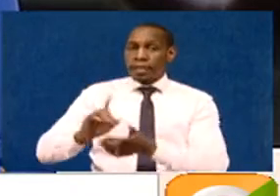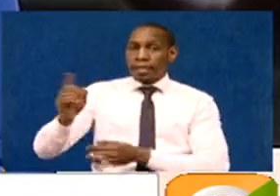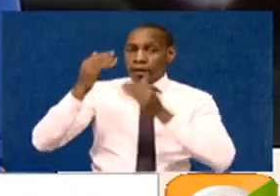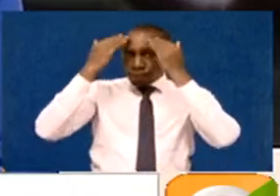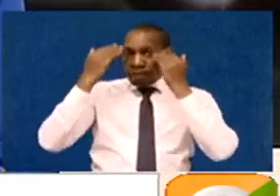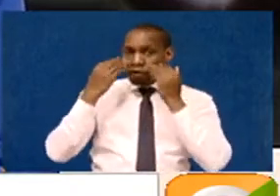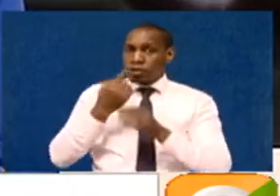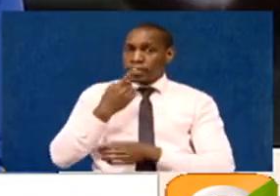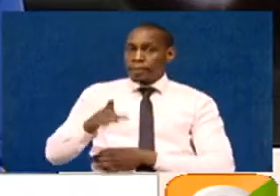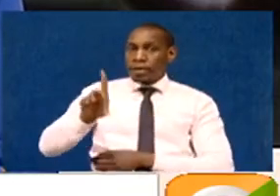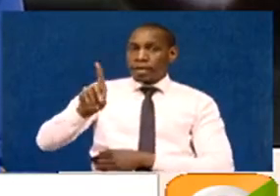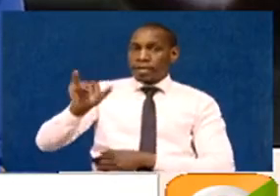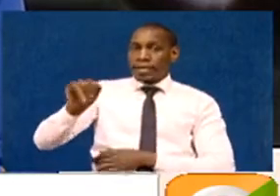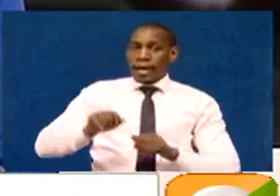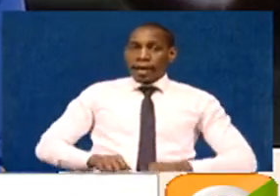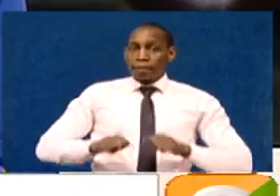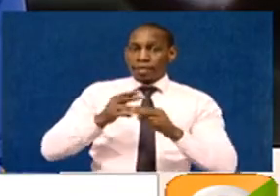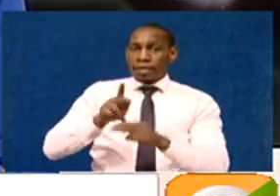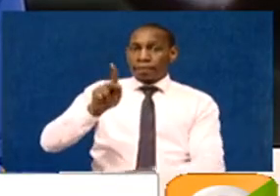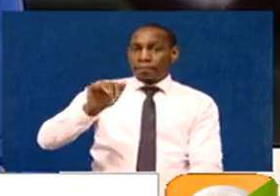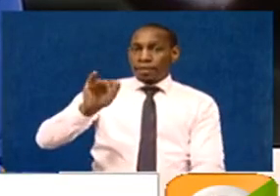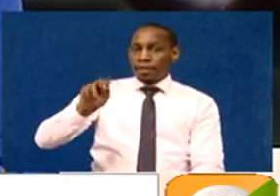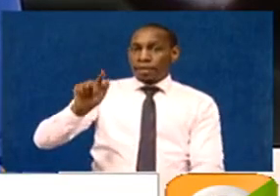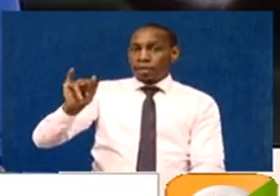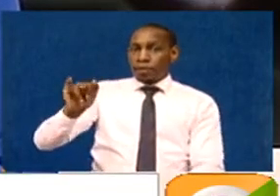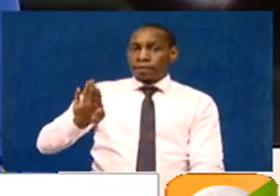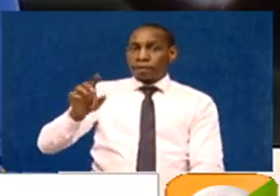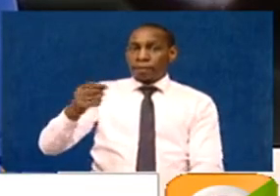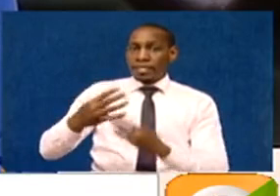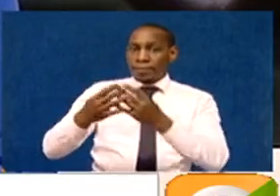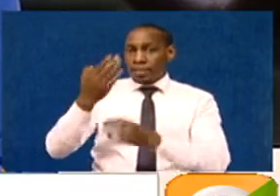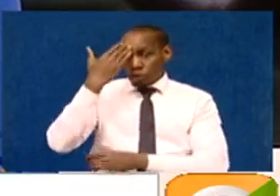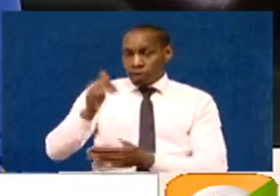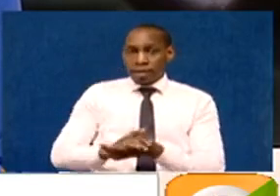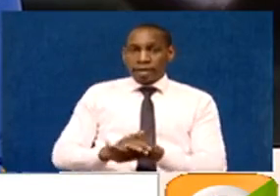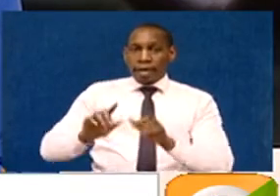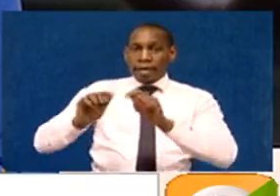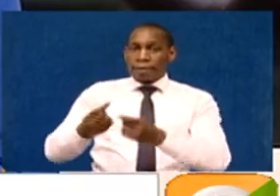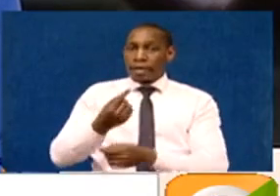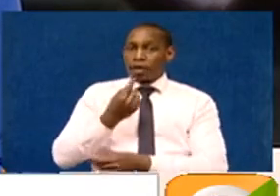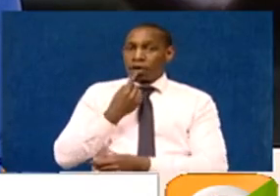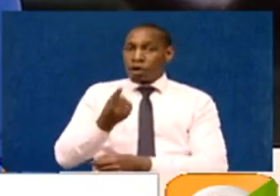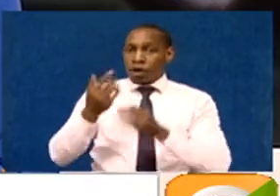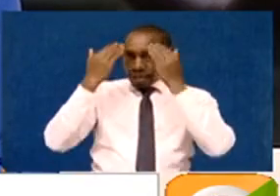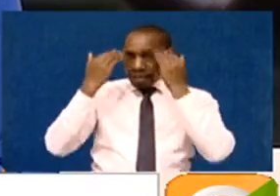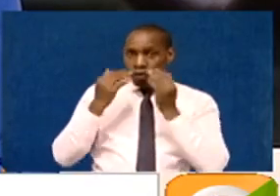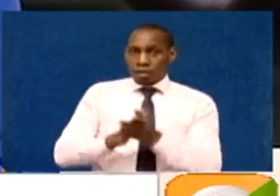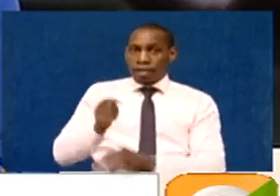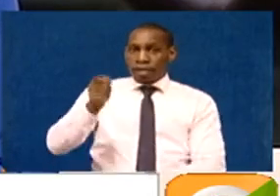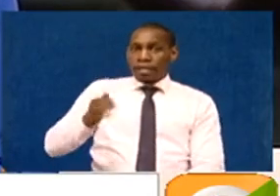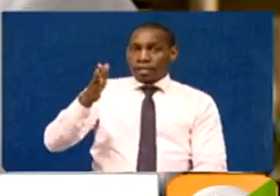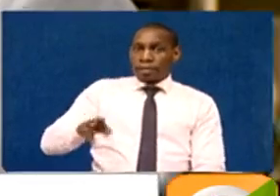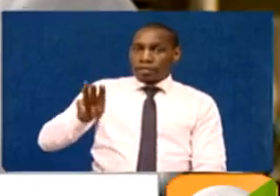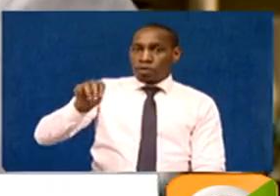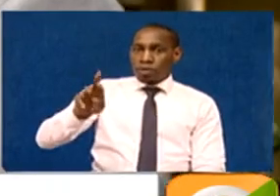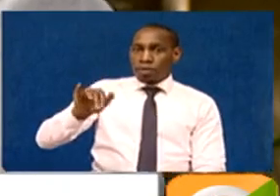Nairobi court has sentenced DCI boss George Kinoti to 4 months in prison for contempt of court. Justice Anthony Murima said